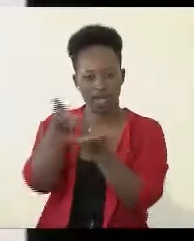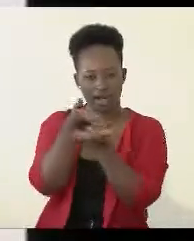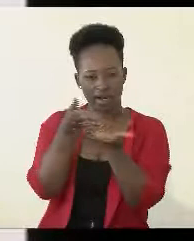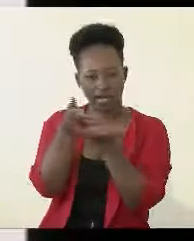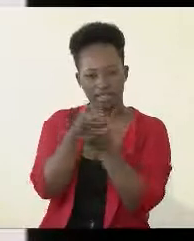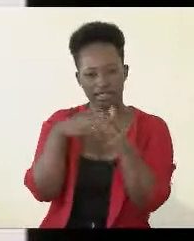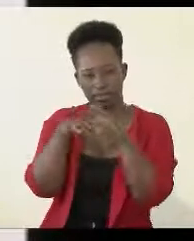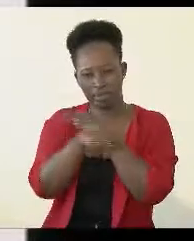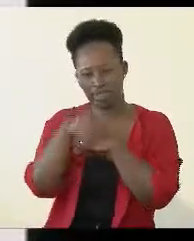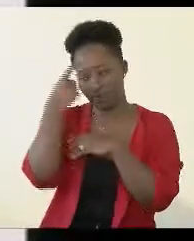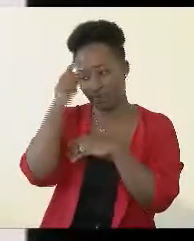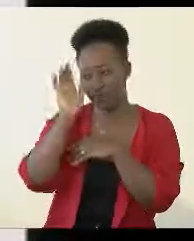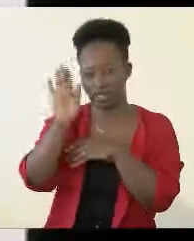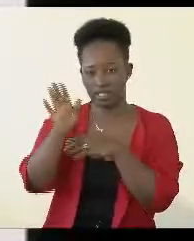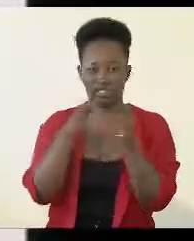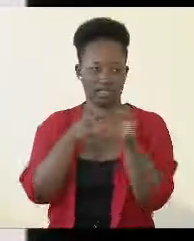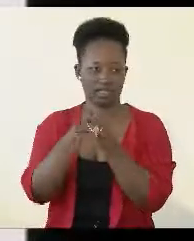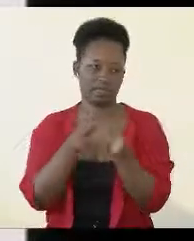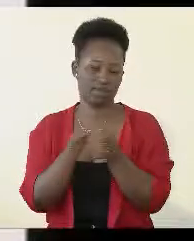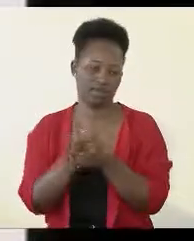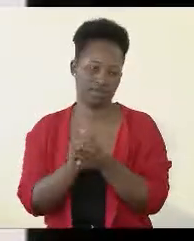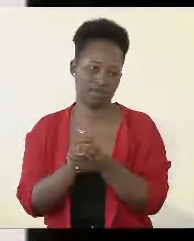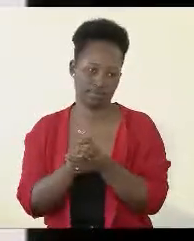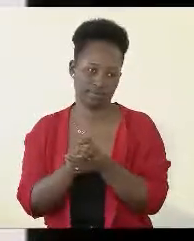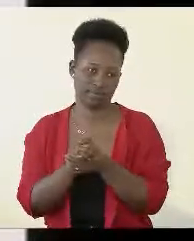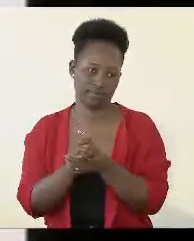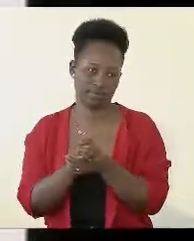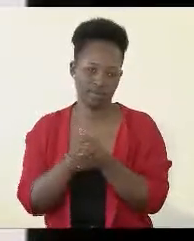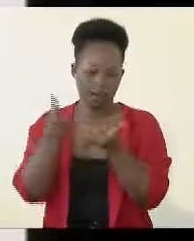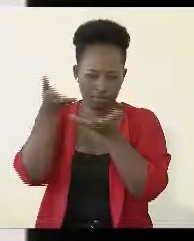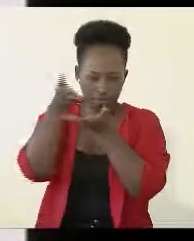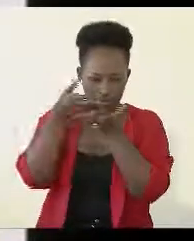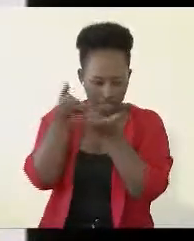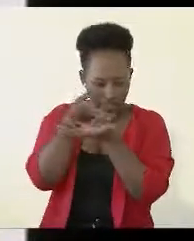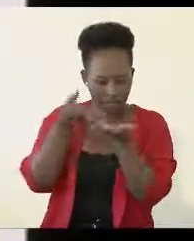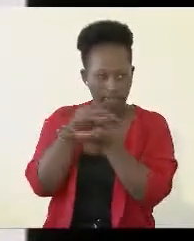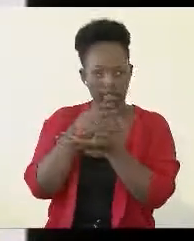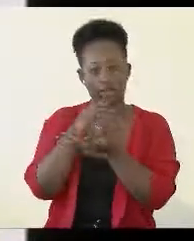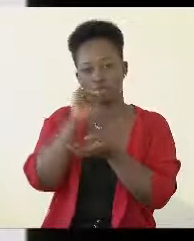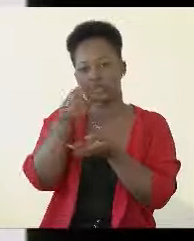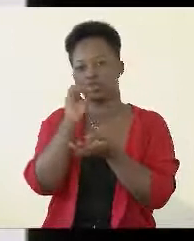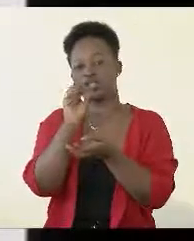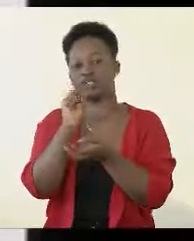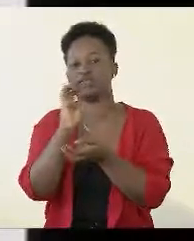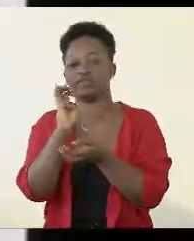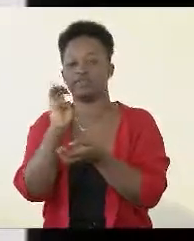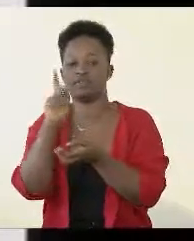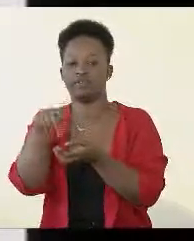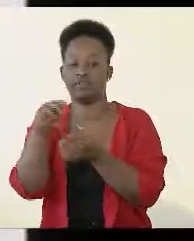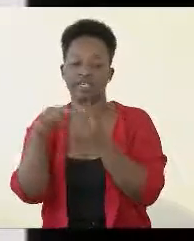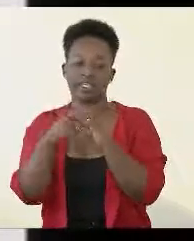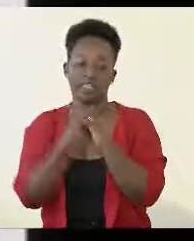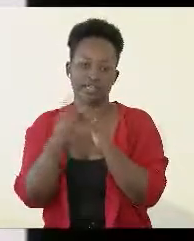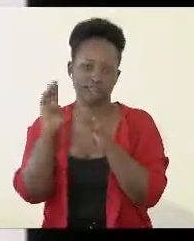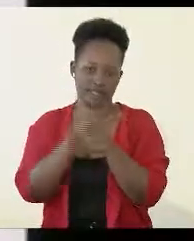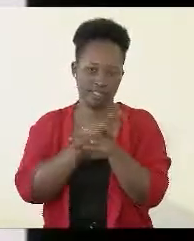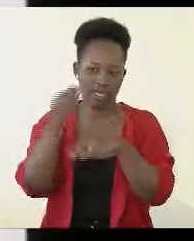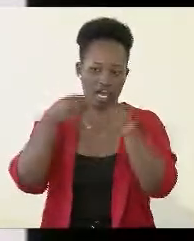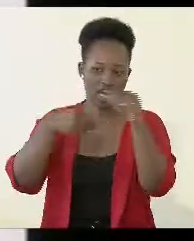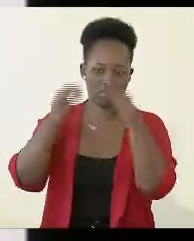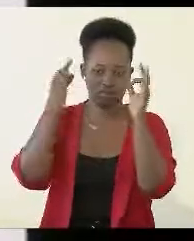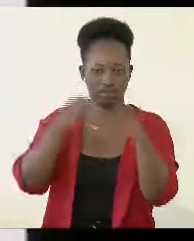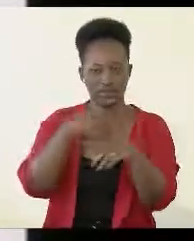gaining these advantages. Then I have question 2. Let us also talk about it. Joseph started a business selling